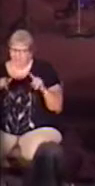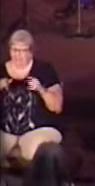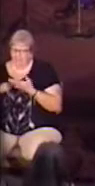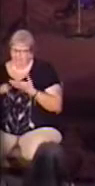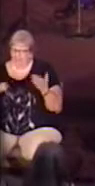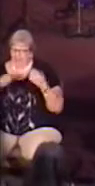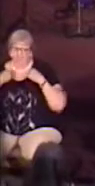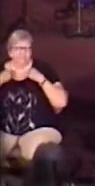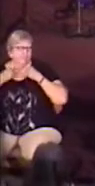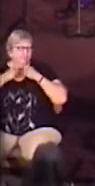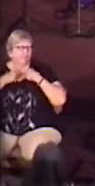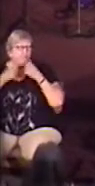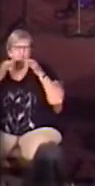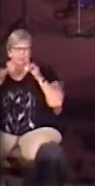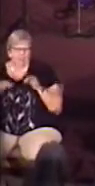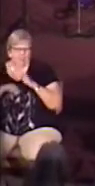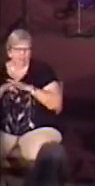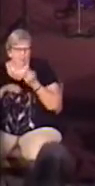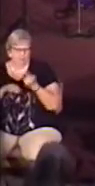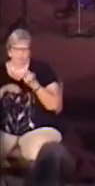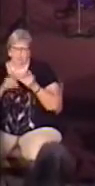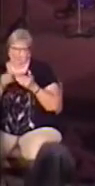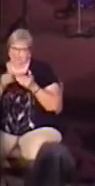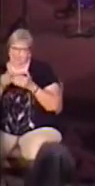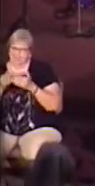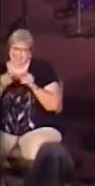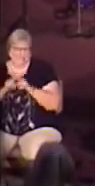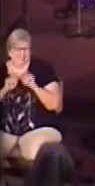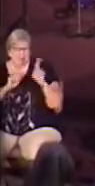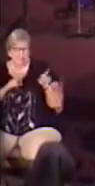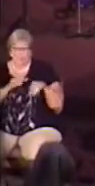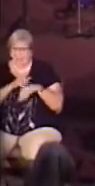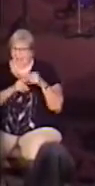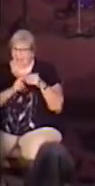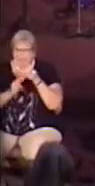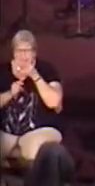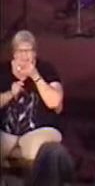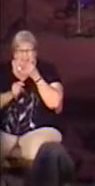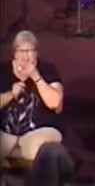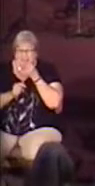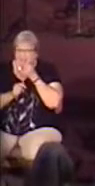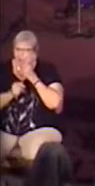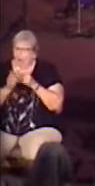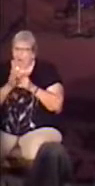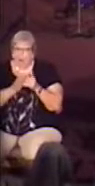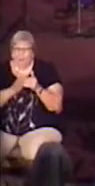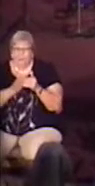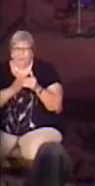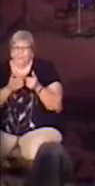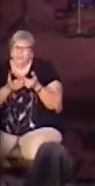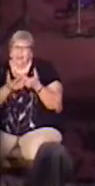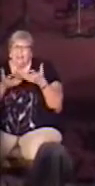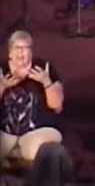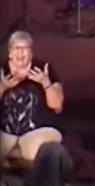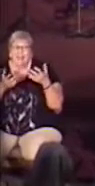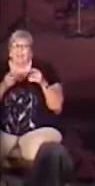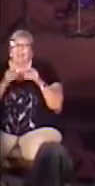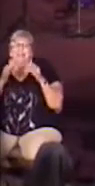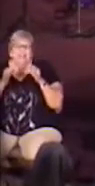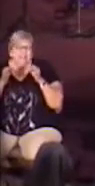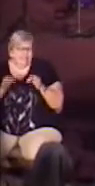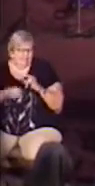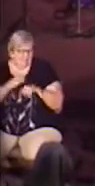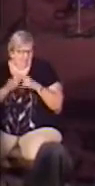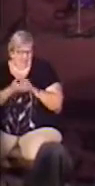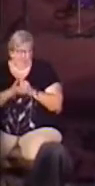And deciding on something as easy as going out to eat, right? There's often a lot of division in that. Some people